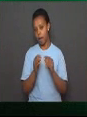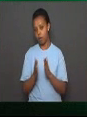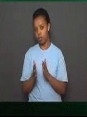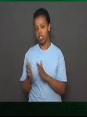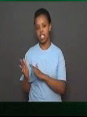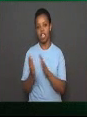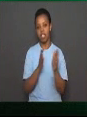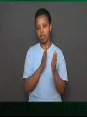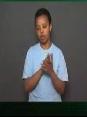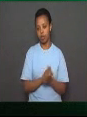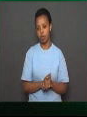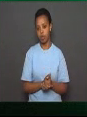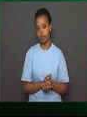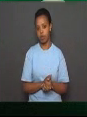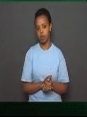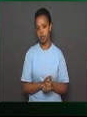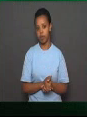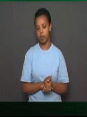Students, let's get ready.